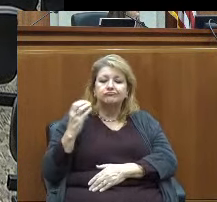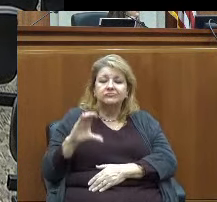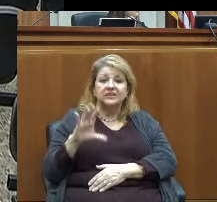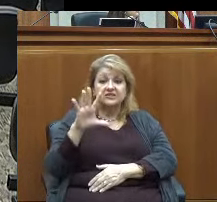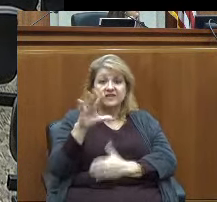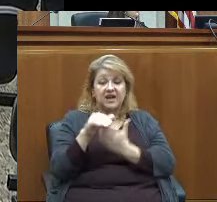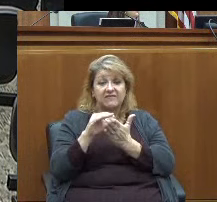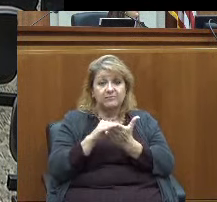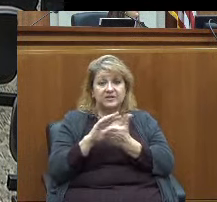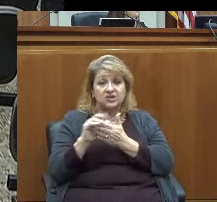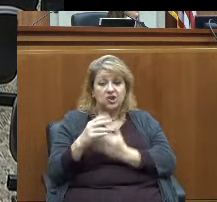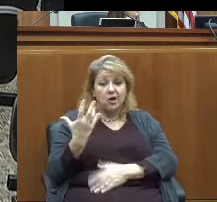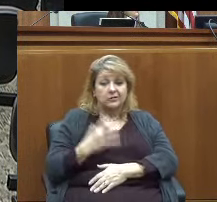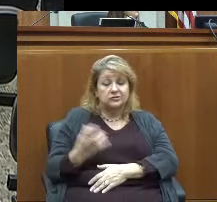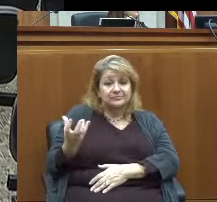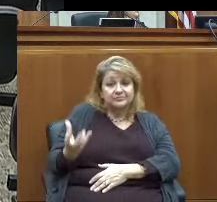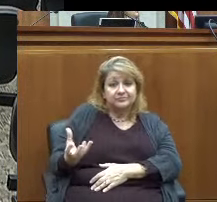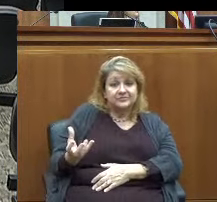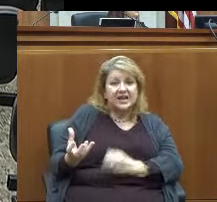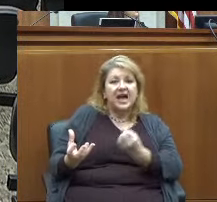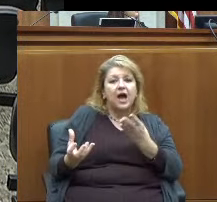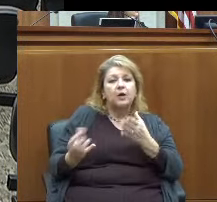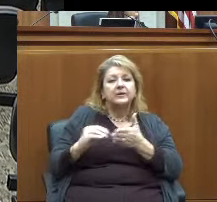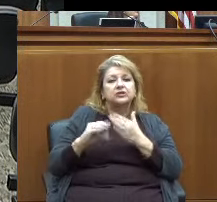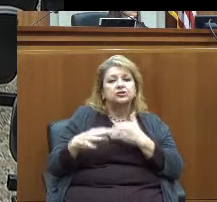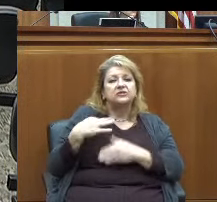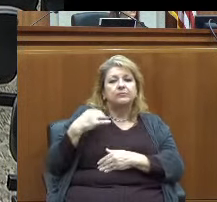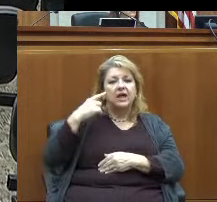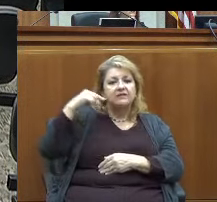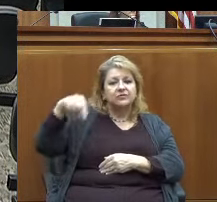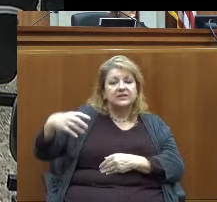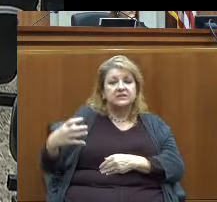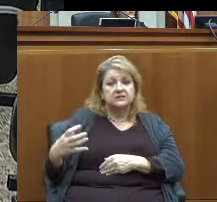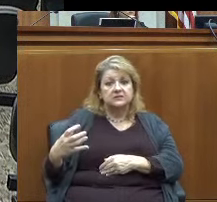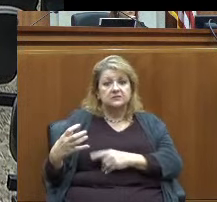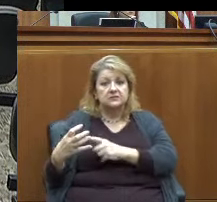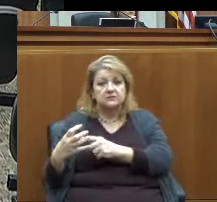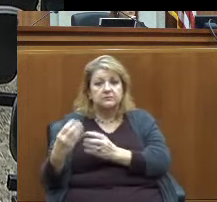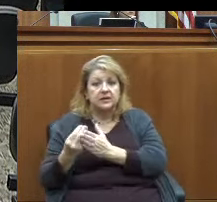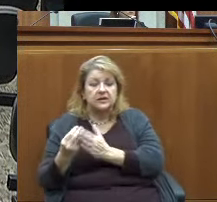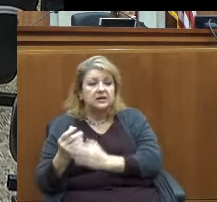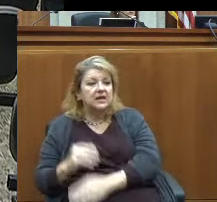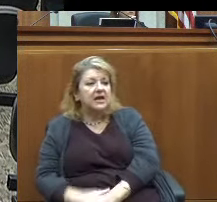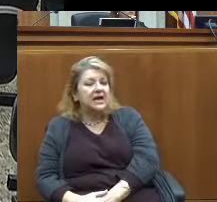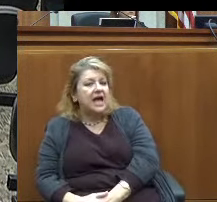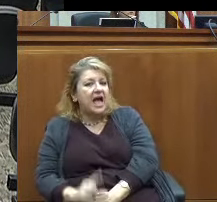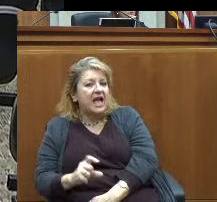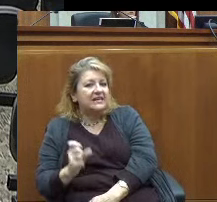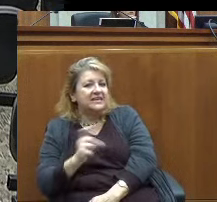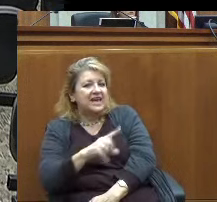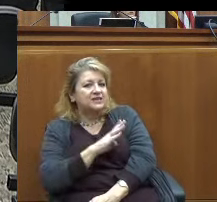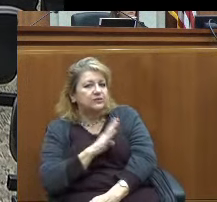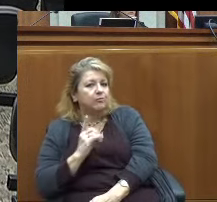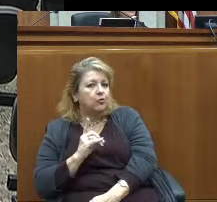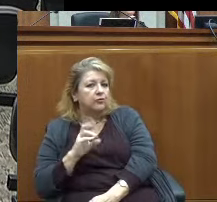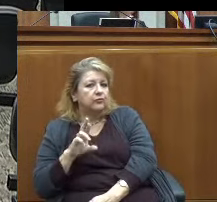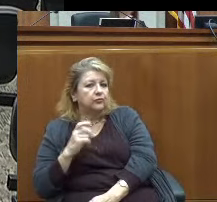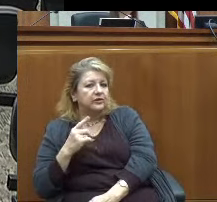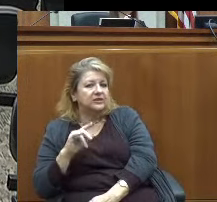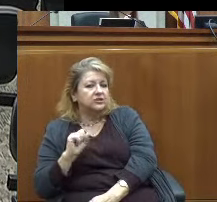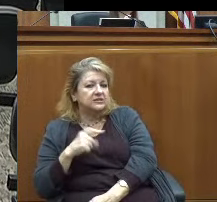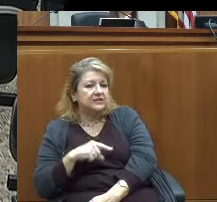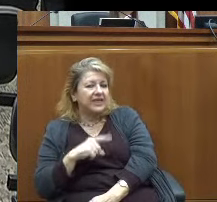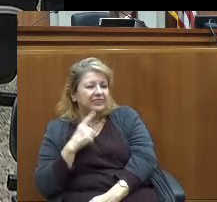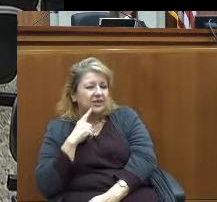million has been set aside. How many students have applied for that? I would need to ask Board of Regents. I know